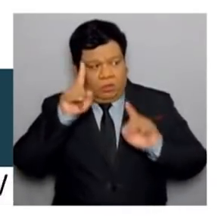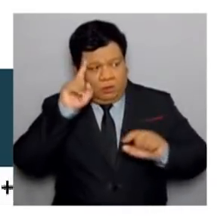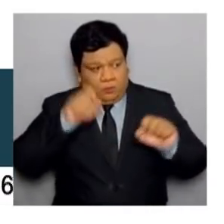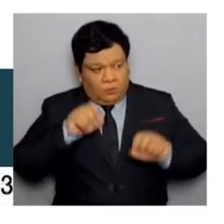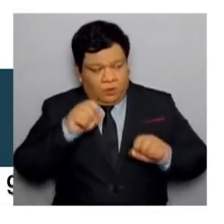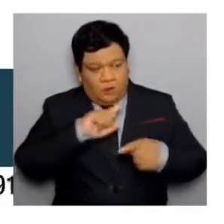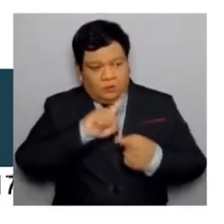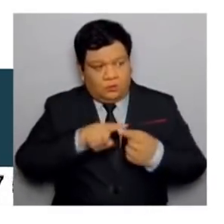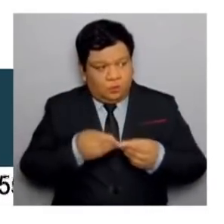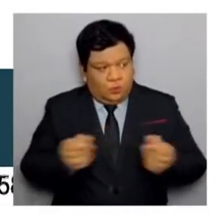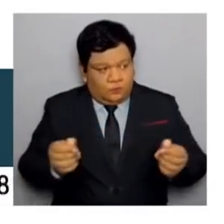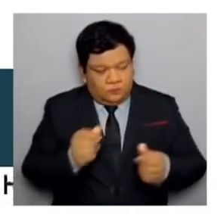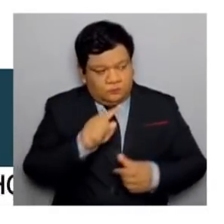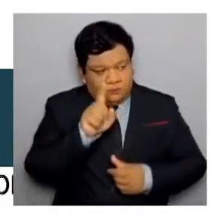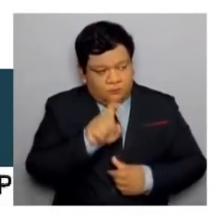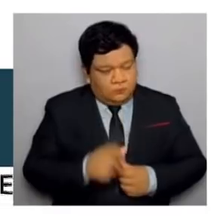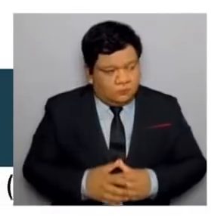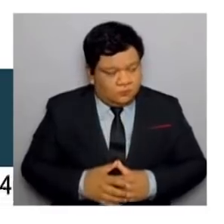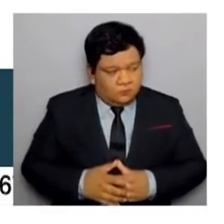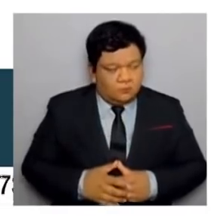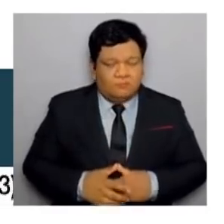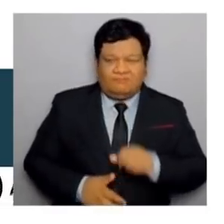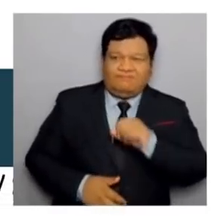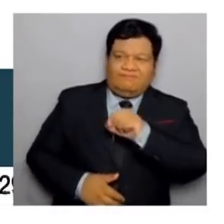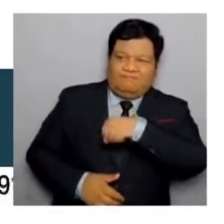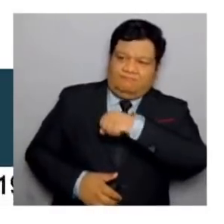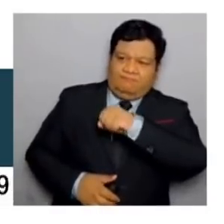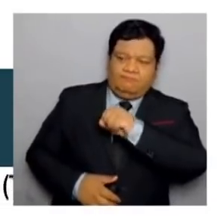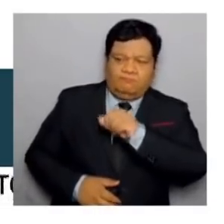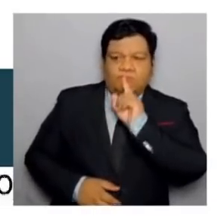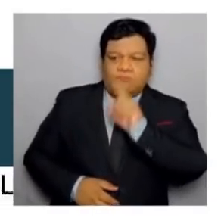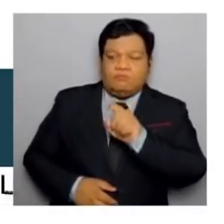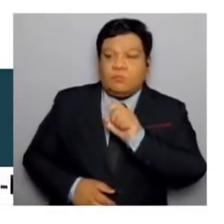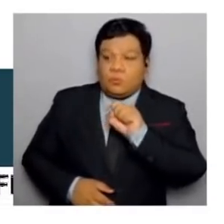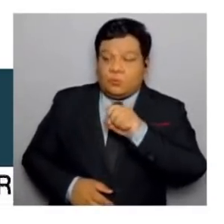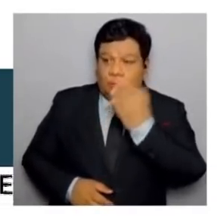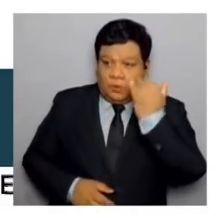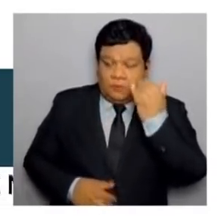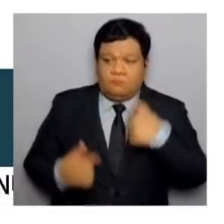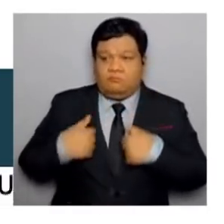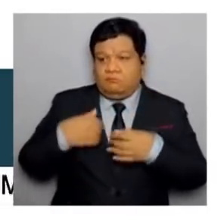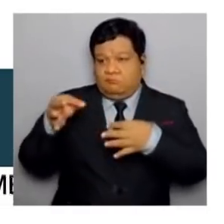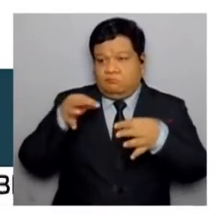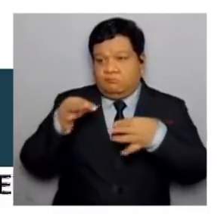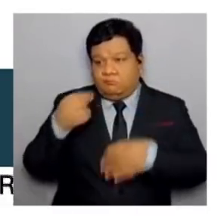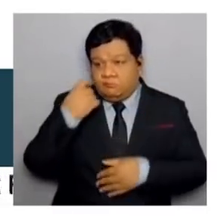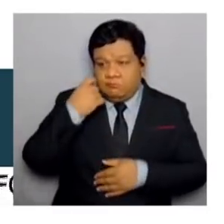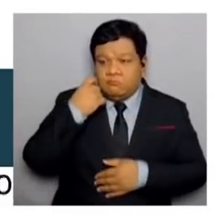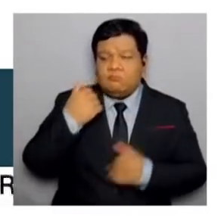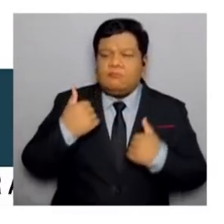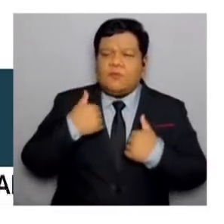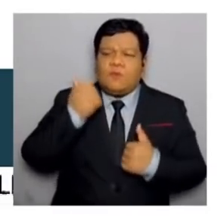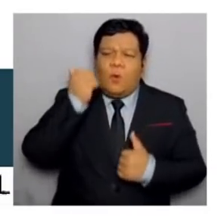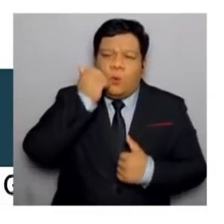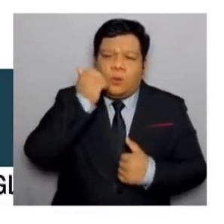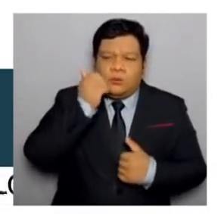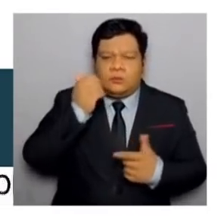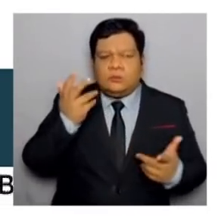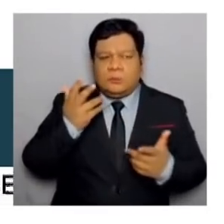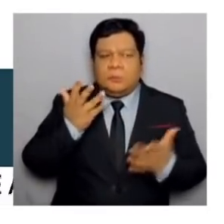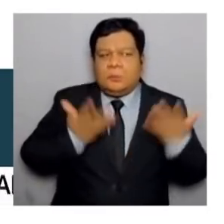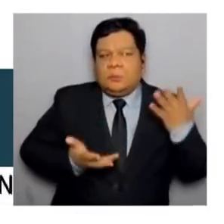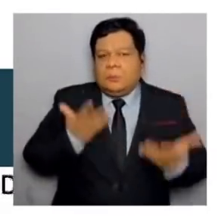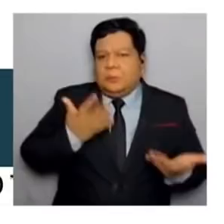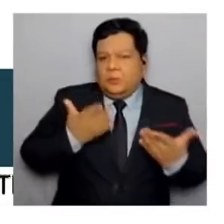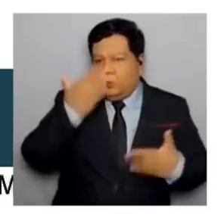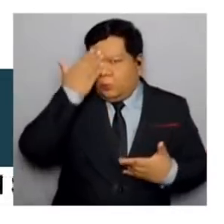is resolved? Yes, definitely, because as I have mentioned, there will always be a threat that he will be replaced as